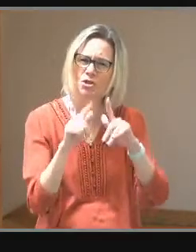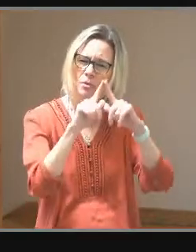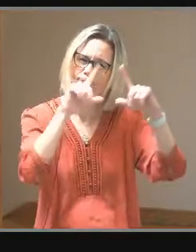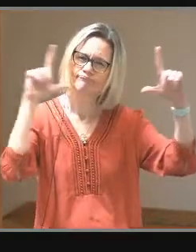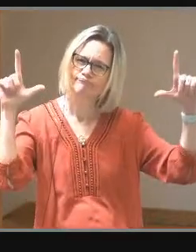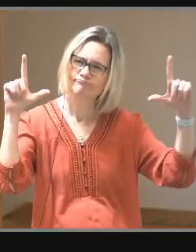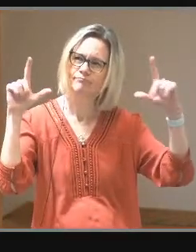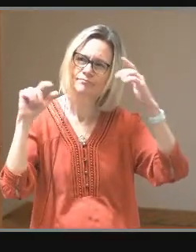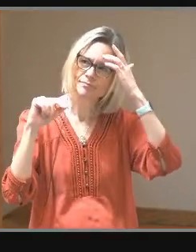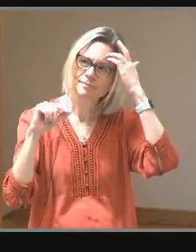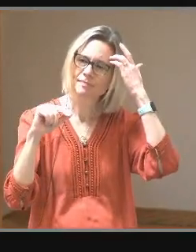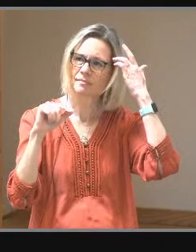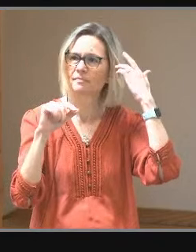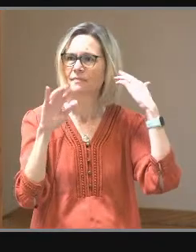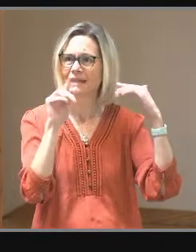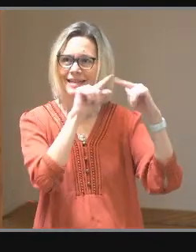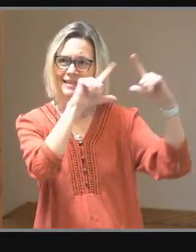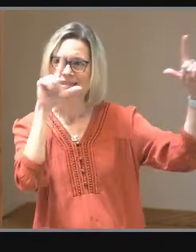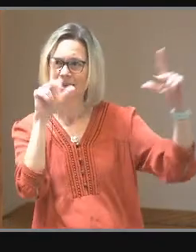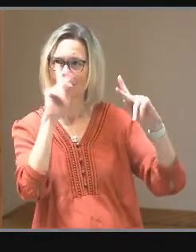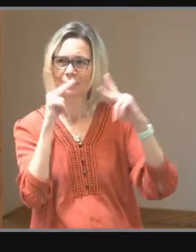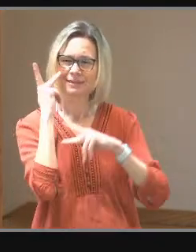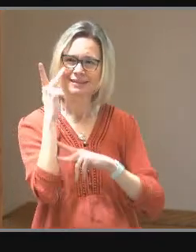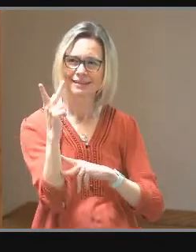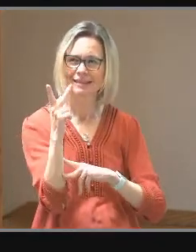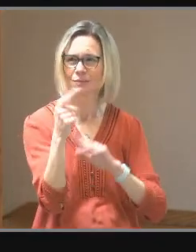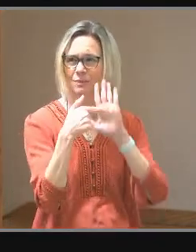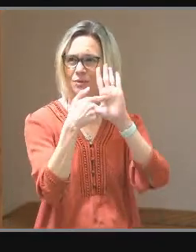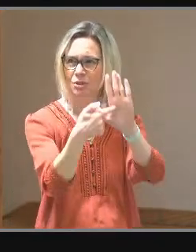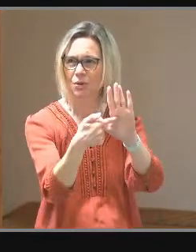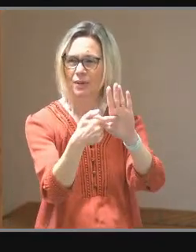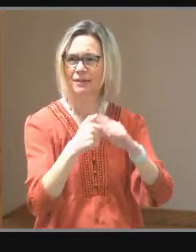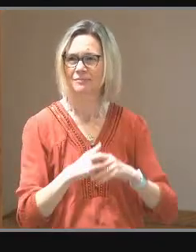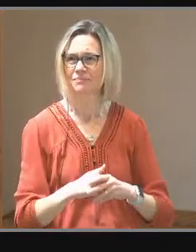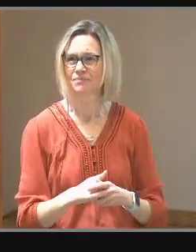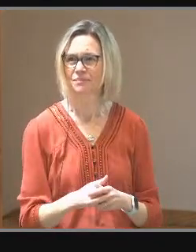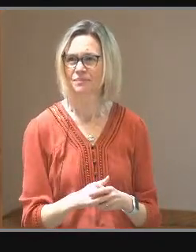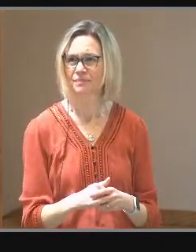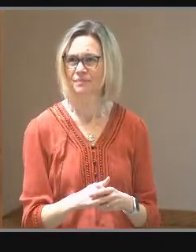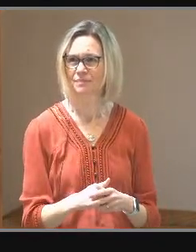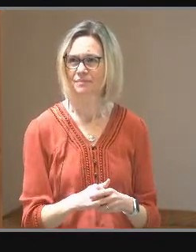the screen the slide that I have so that people can see what I'm showing here.